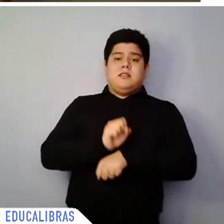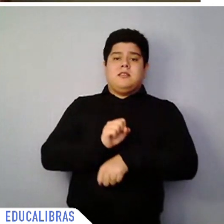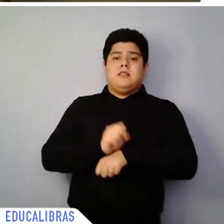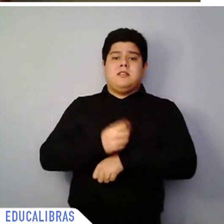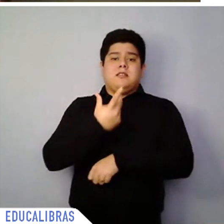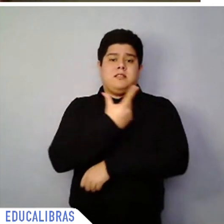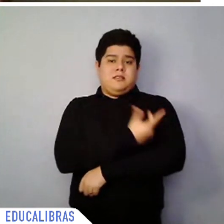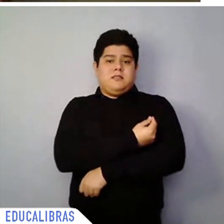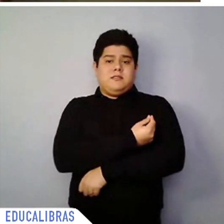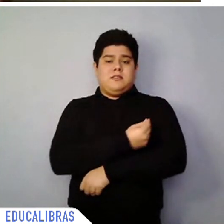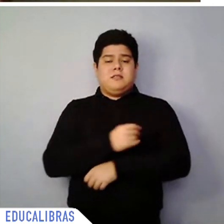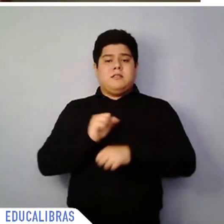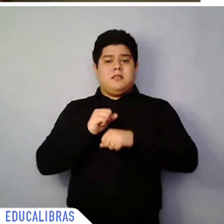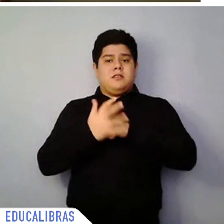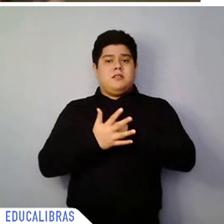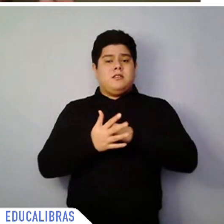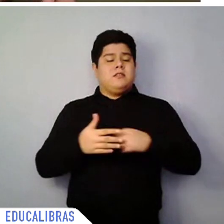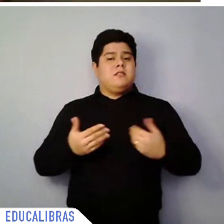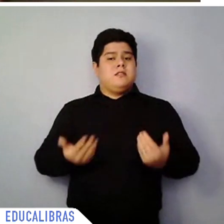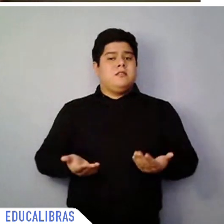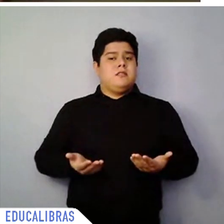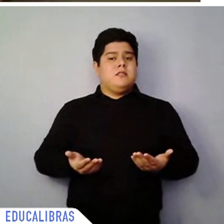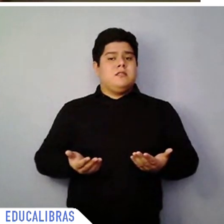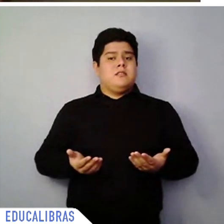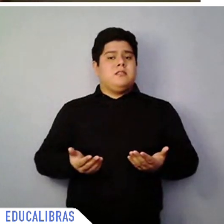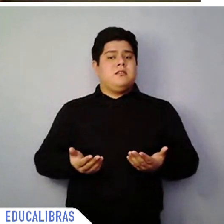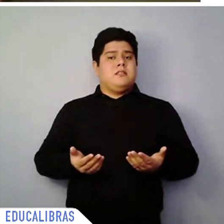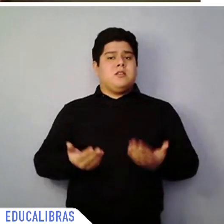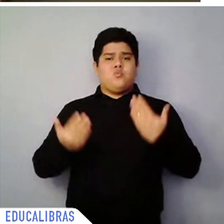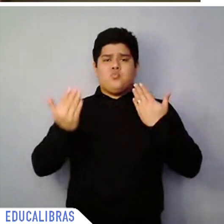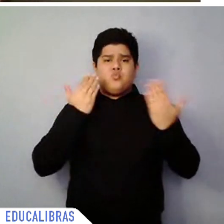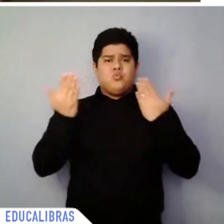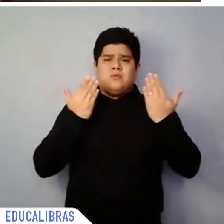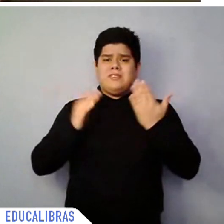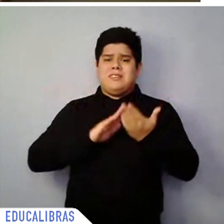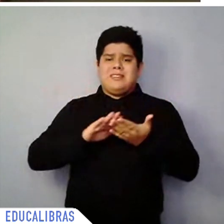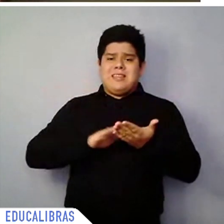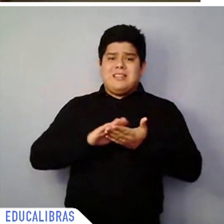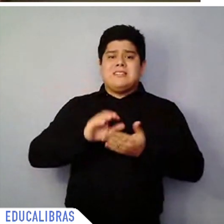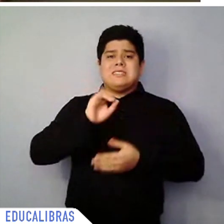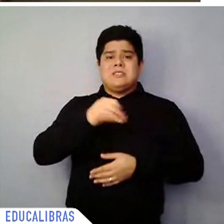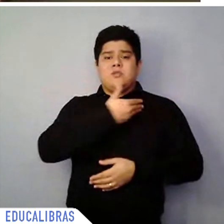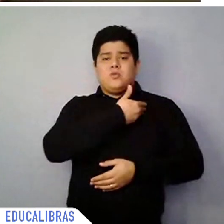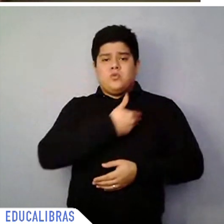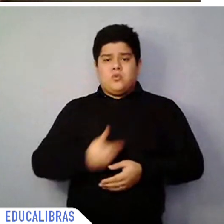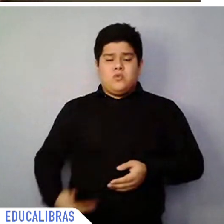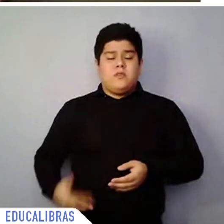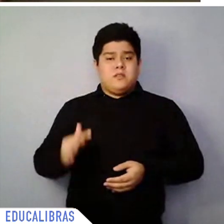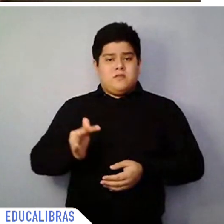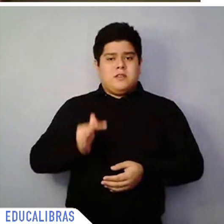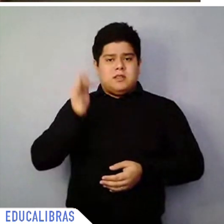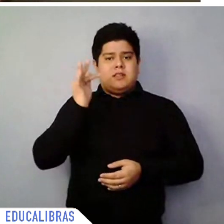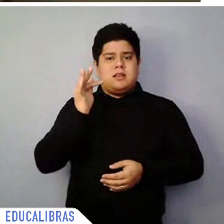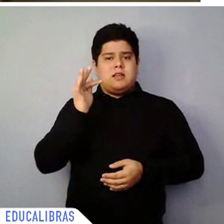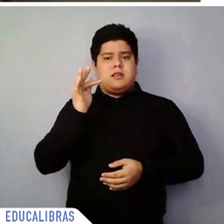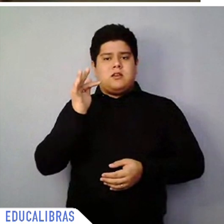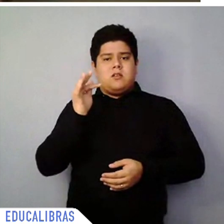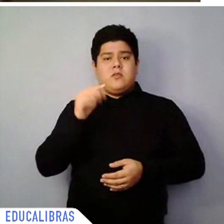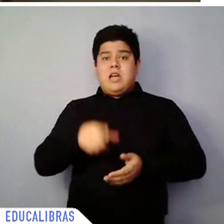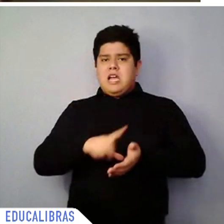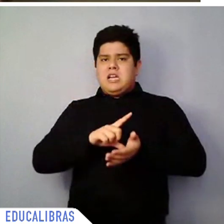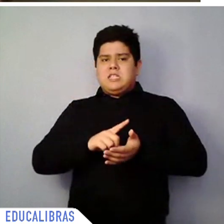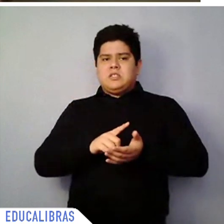tetanus, which is something you have to take every 10 years. But everybody is eagerly waiting for the